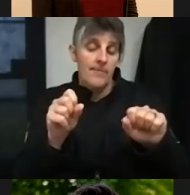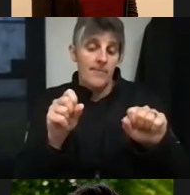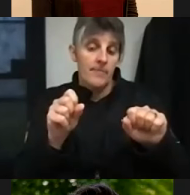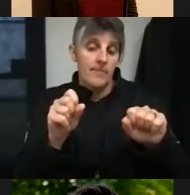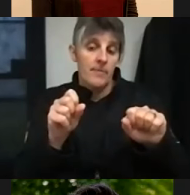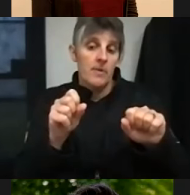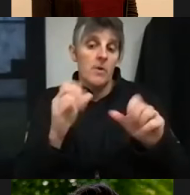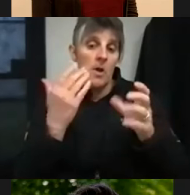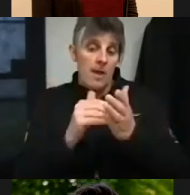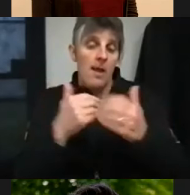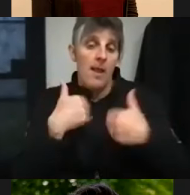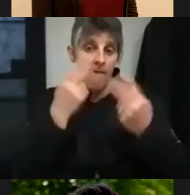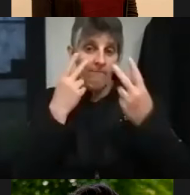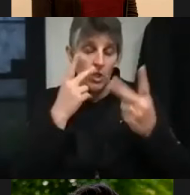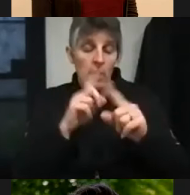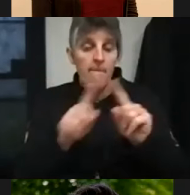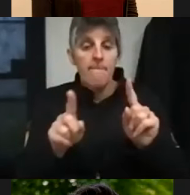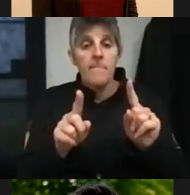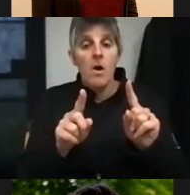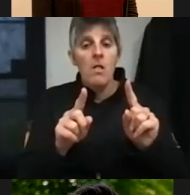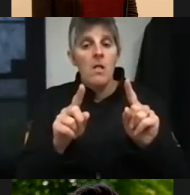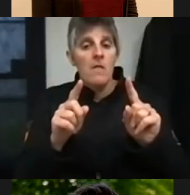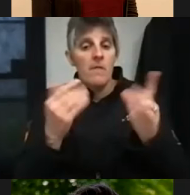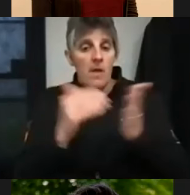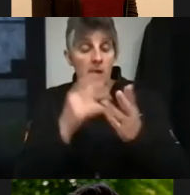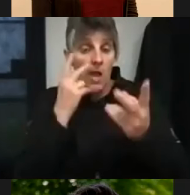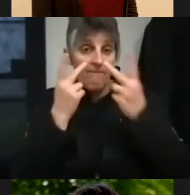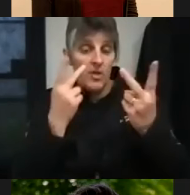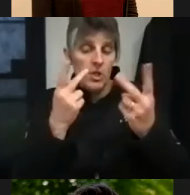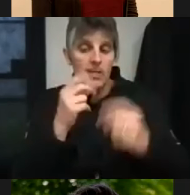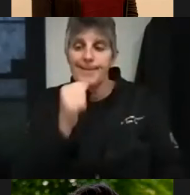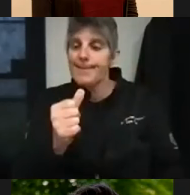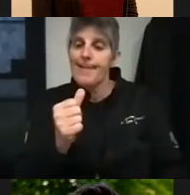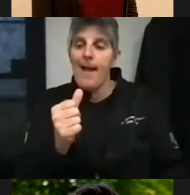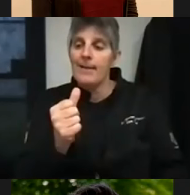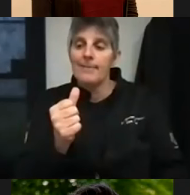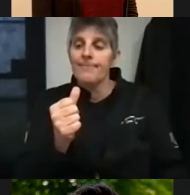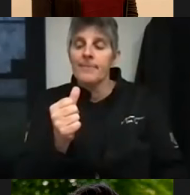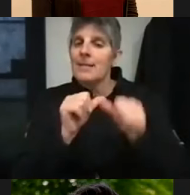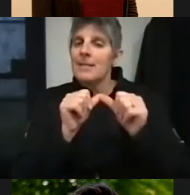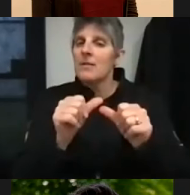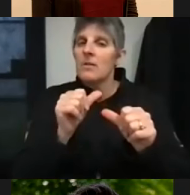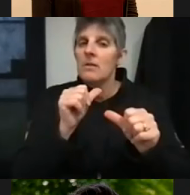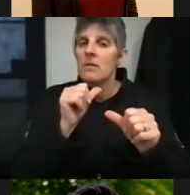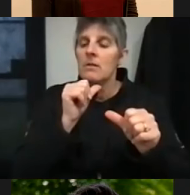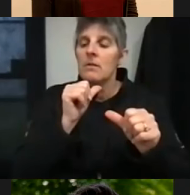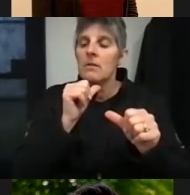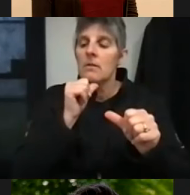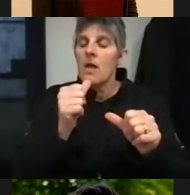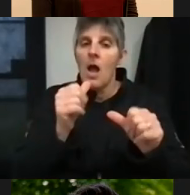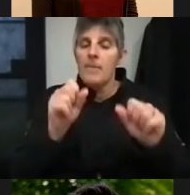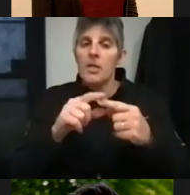vision. But the regain of vision is not still, there's not a room to improve. It's